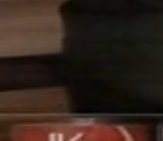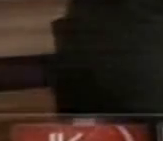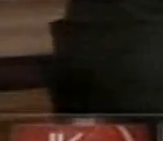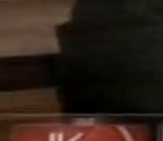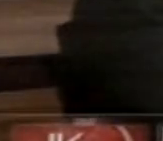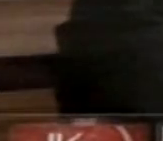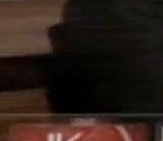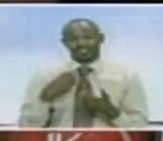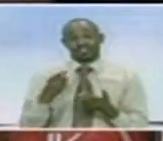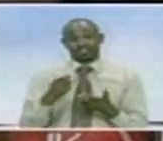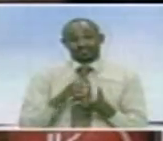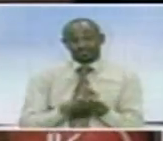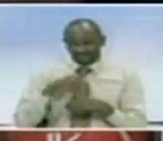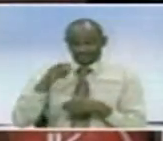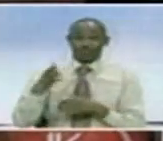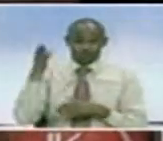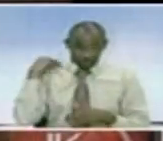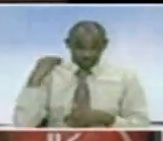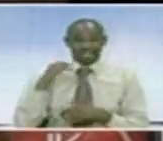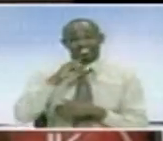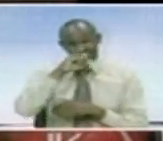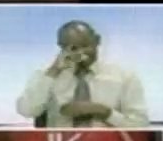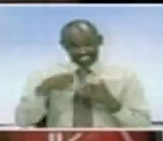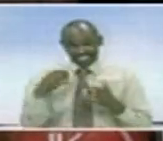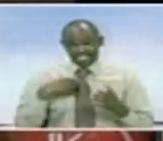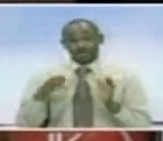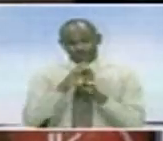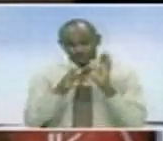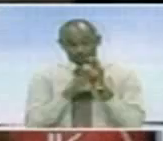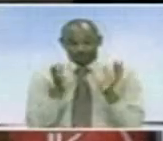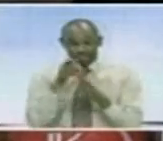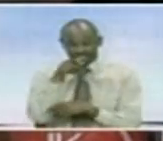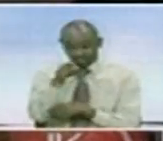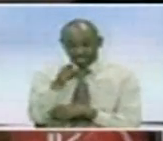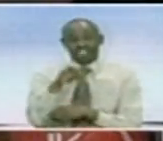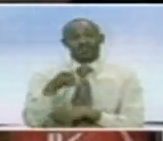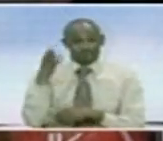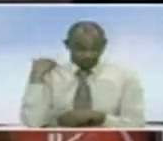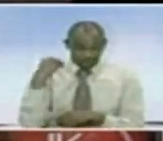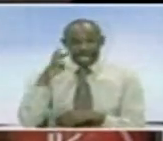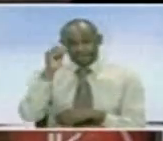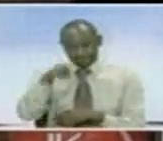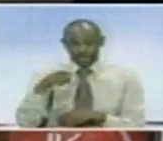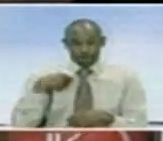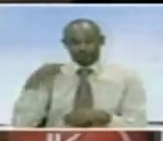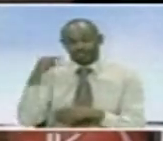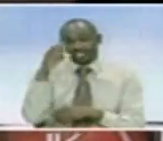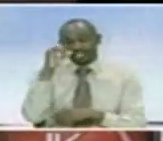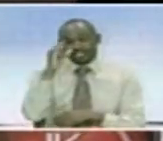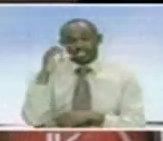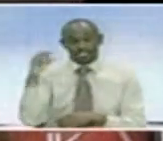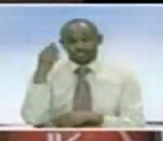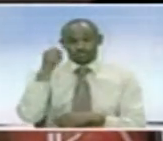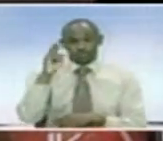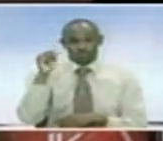with the Iron Lady, Martha Karua, former Justice and Constitutional Affairs Minister, former Member of Parliament for Gichugu, and yes, the current